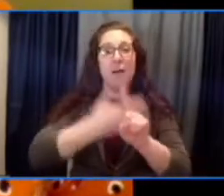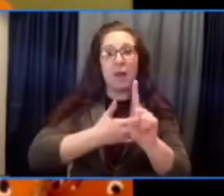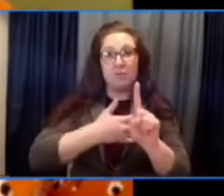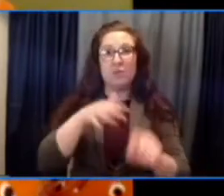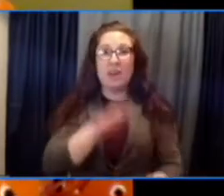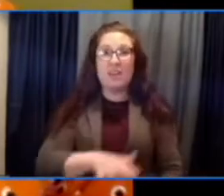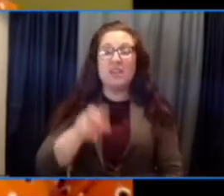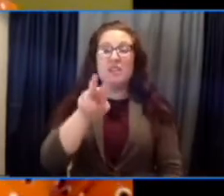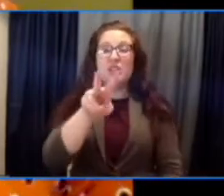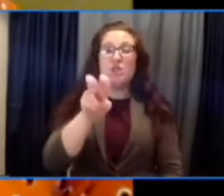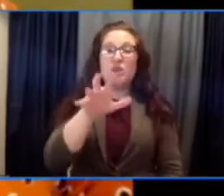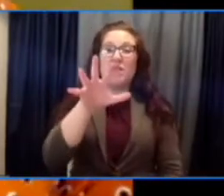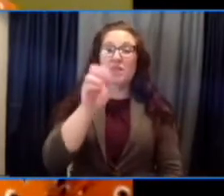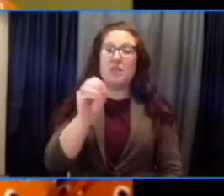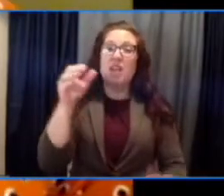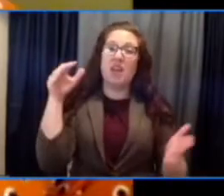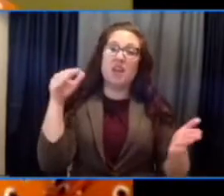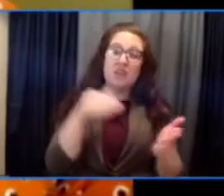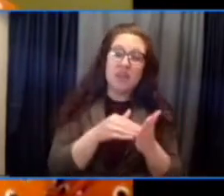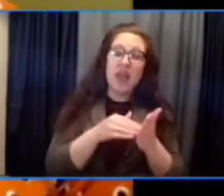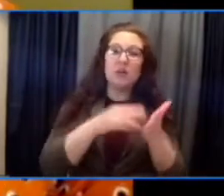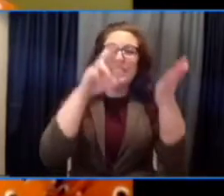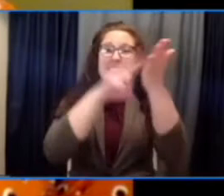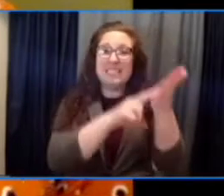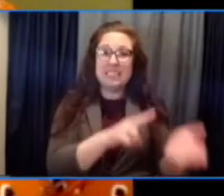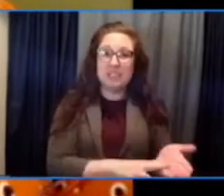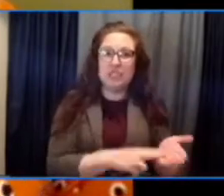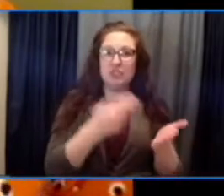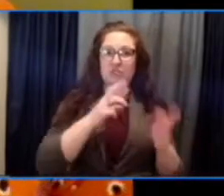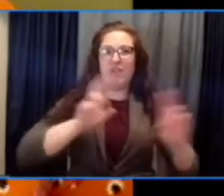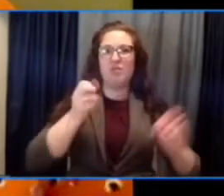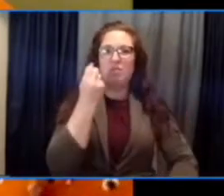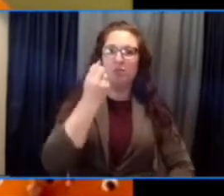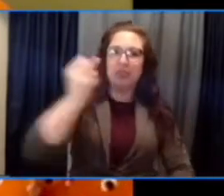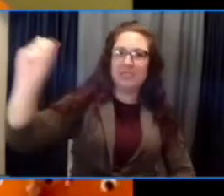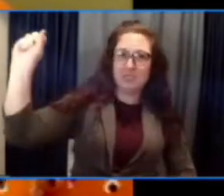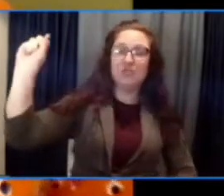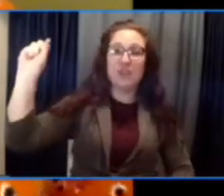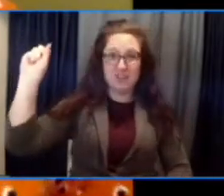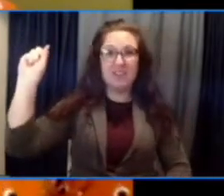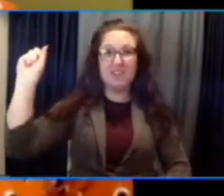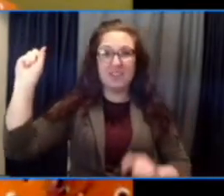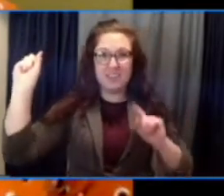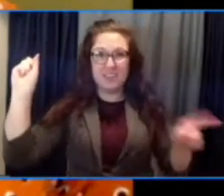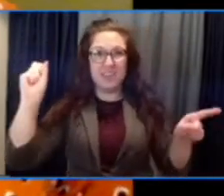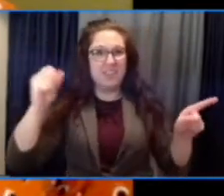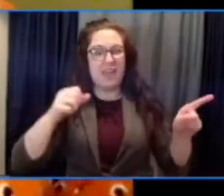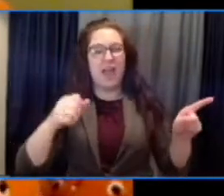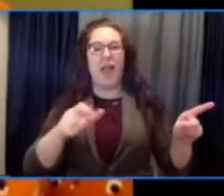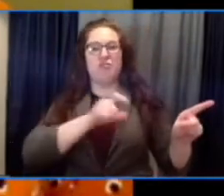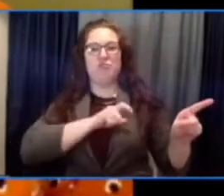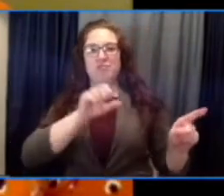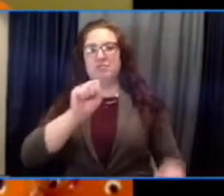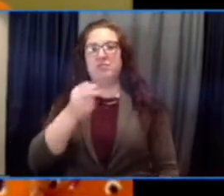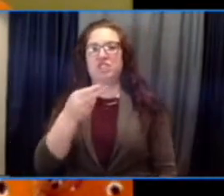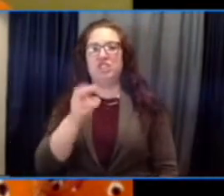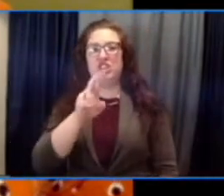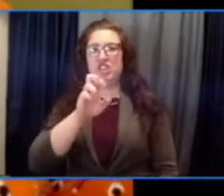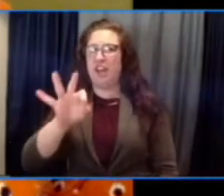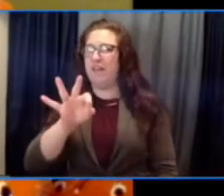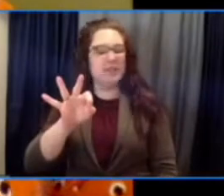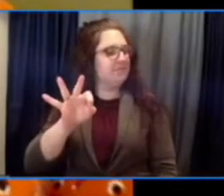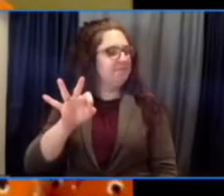over 100,000 more than we needed. But each signature was a chance to organize and